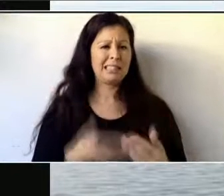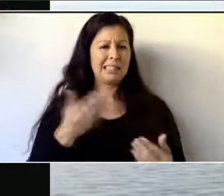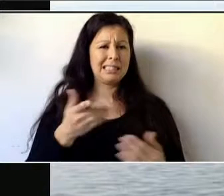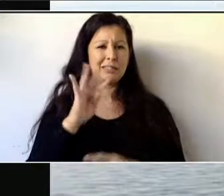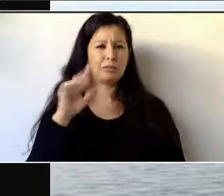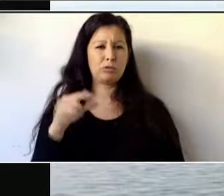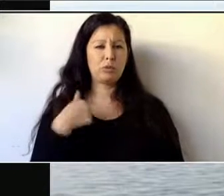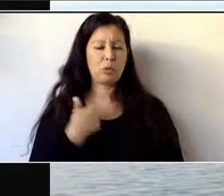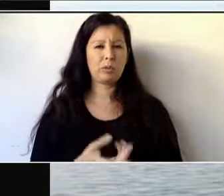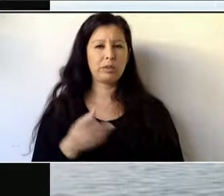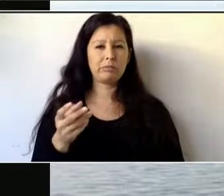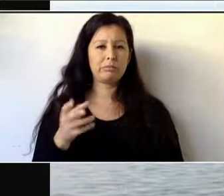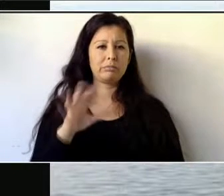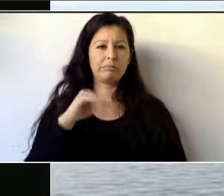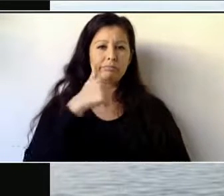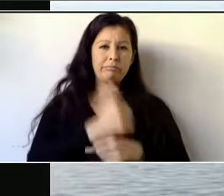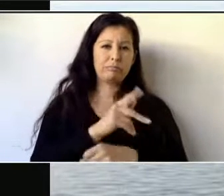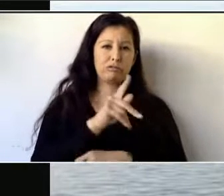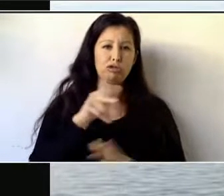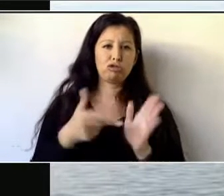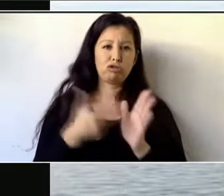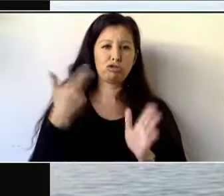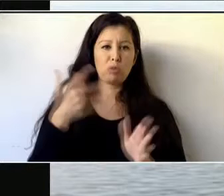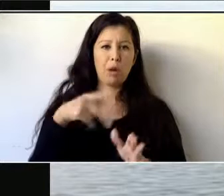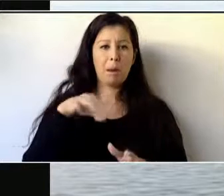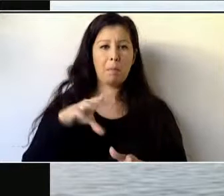Because it's like this super easy rig. We just tossed it on a tripod.